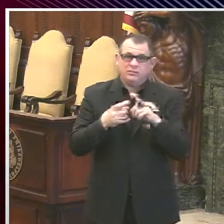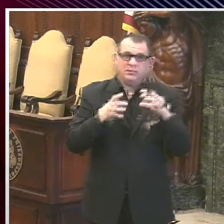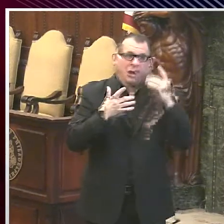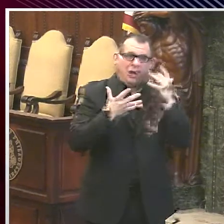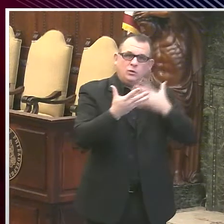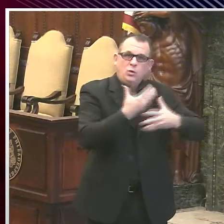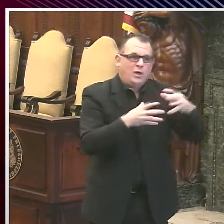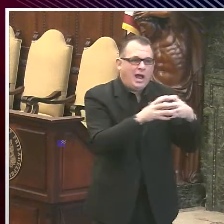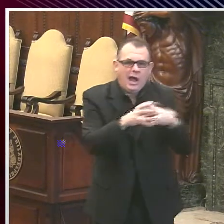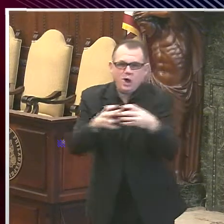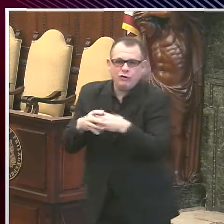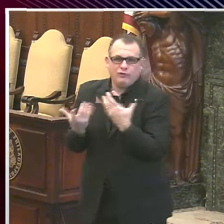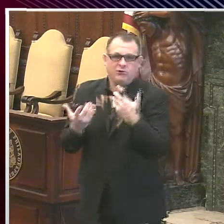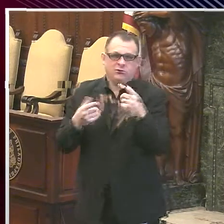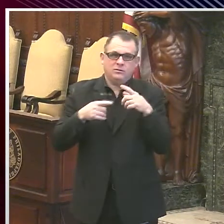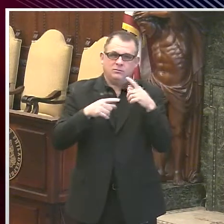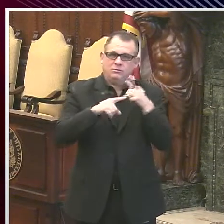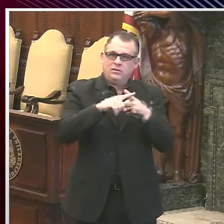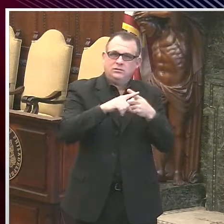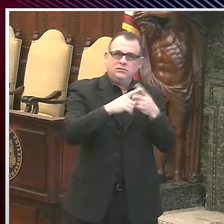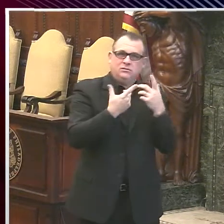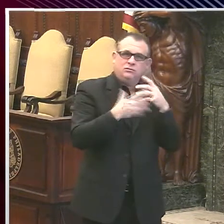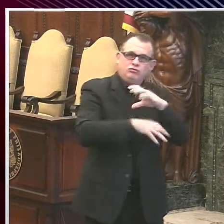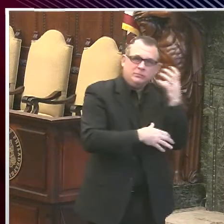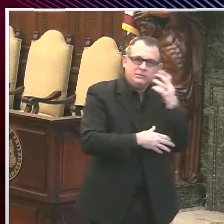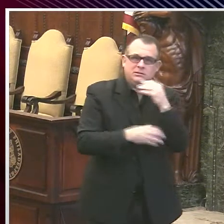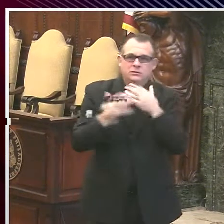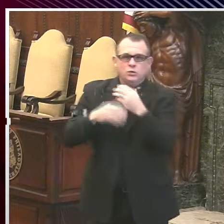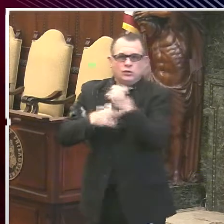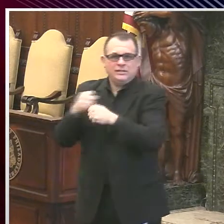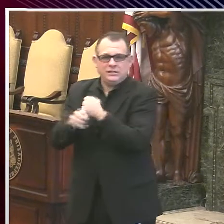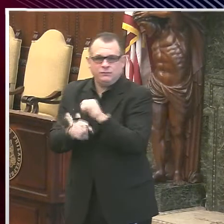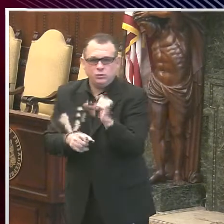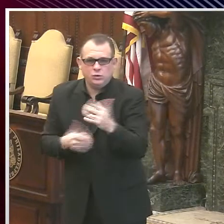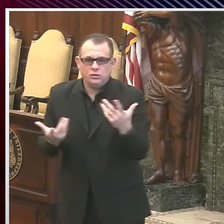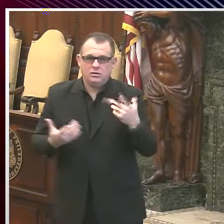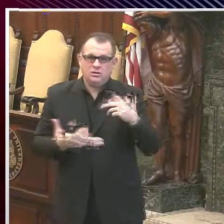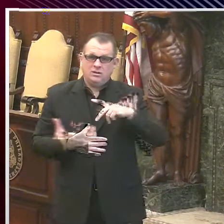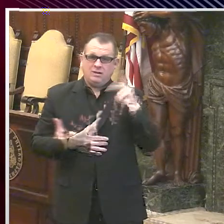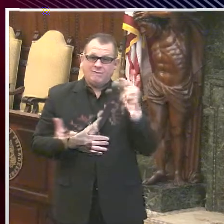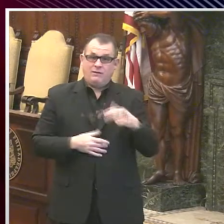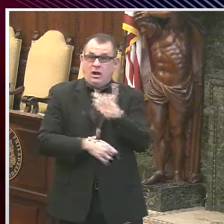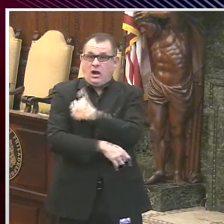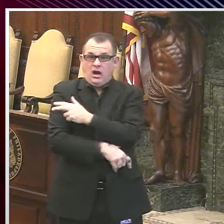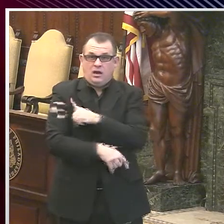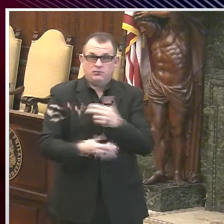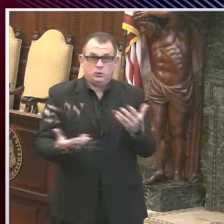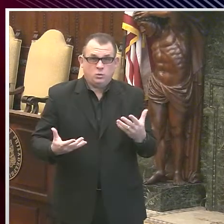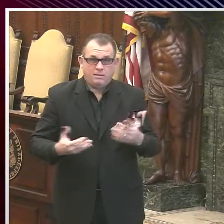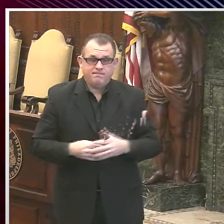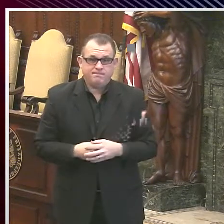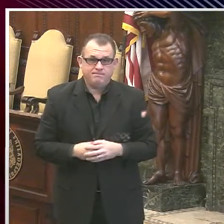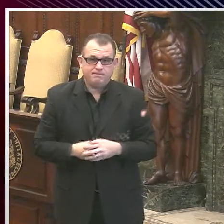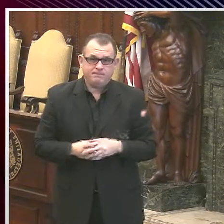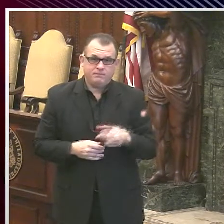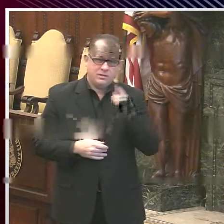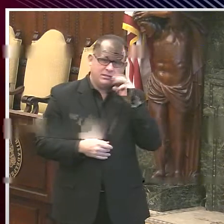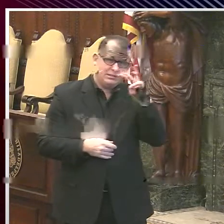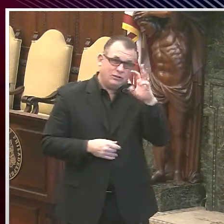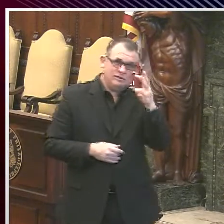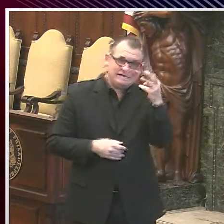that occurred over Christmas and over New Year's. Now, back here in Philadelphia, what about our hospitals? This morning, there